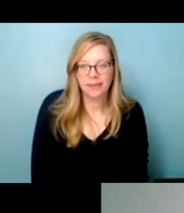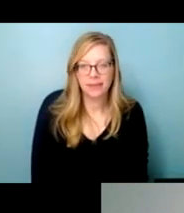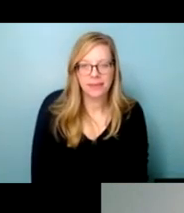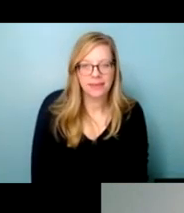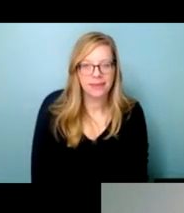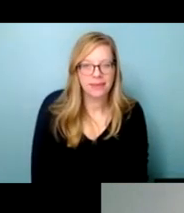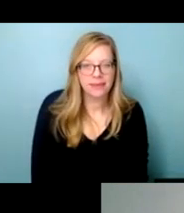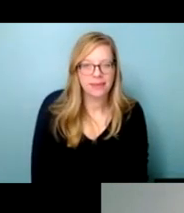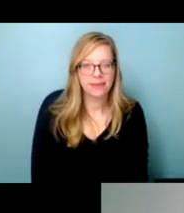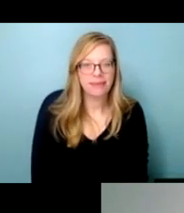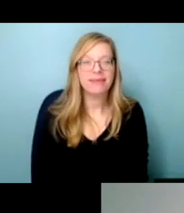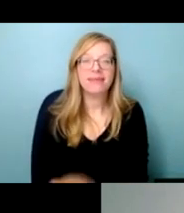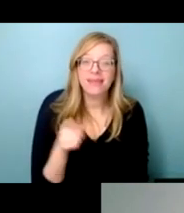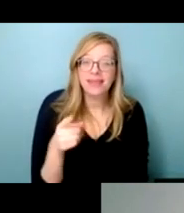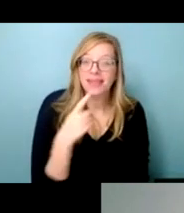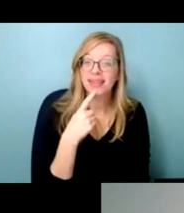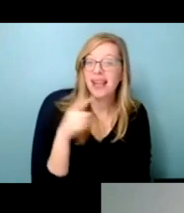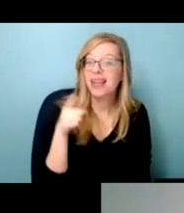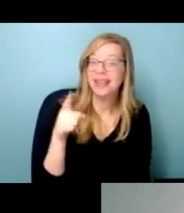You're muted.